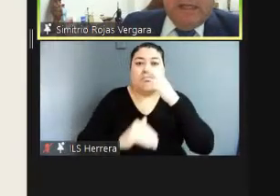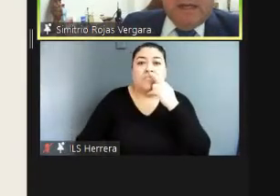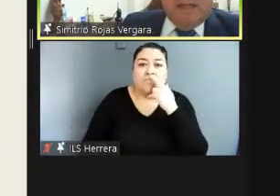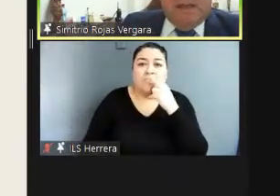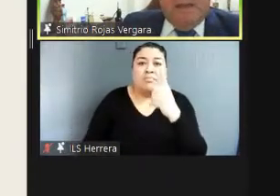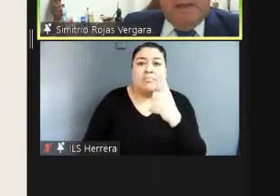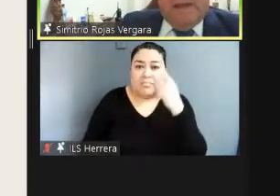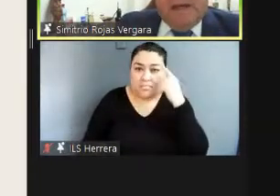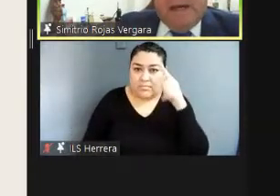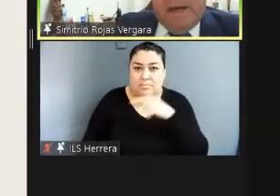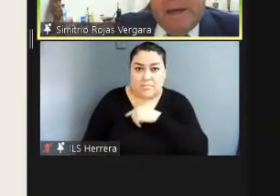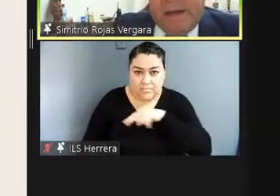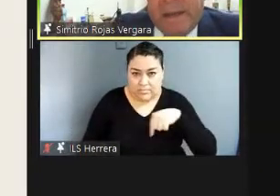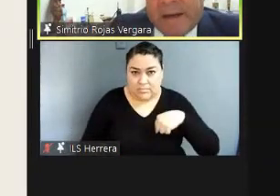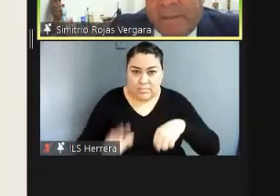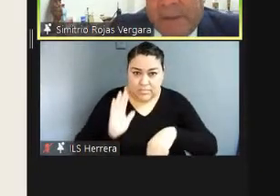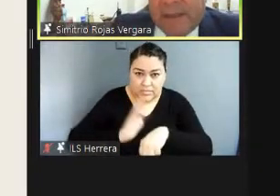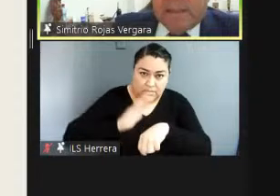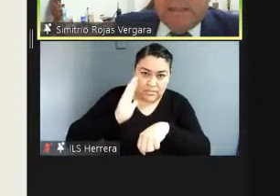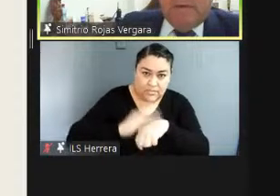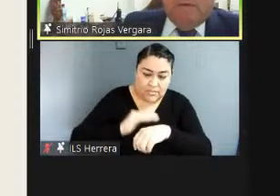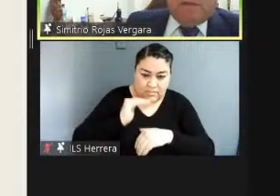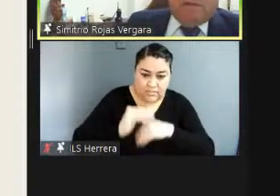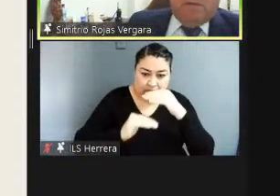right judgment and assessment.